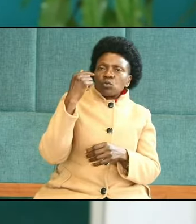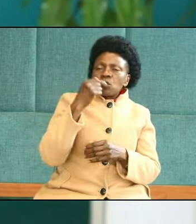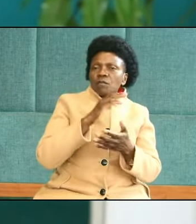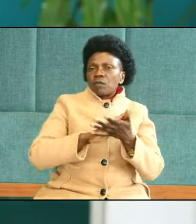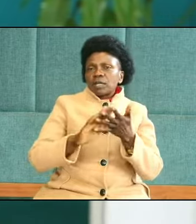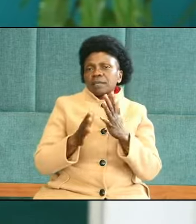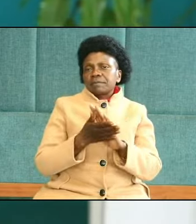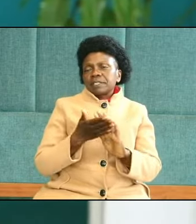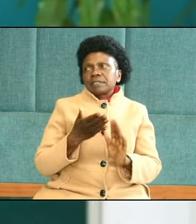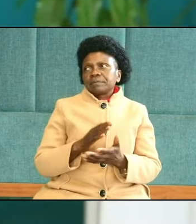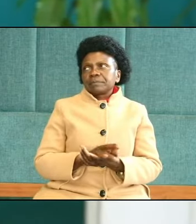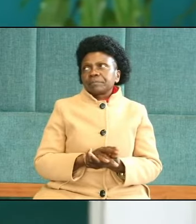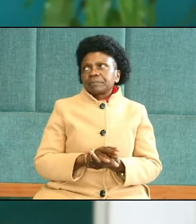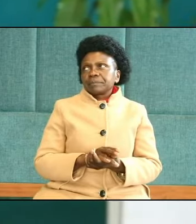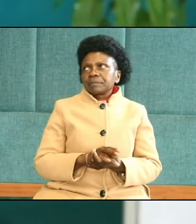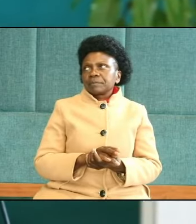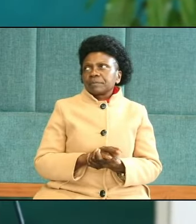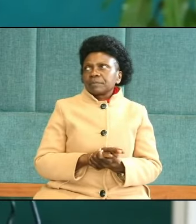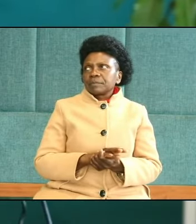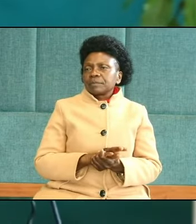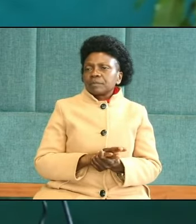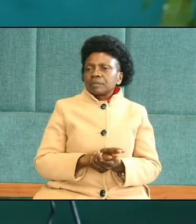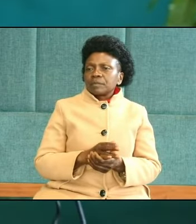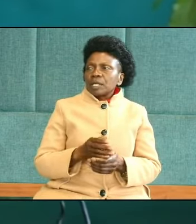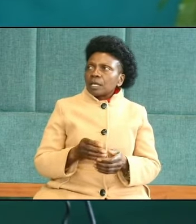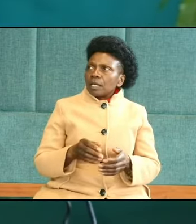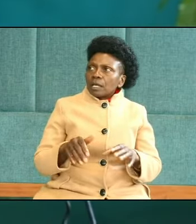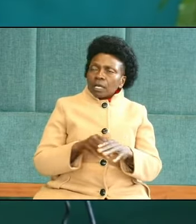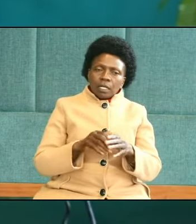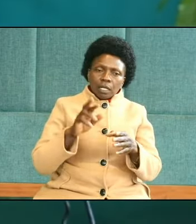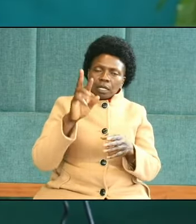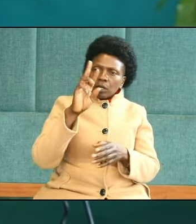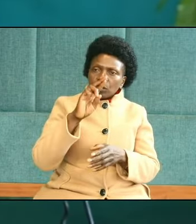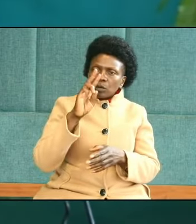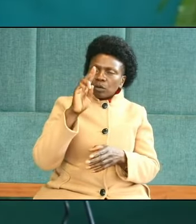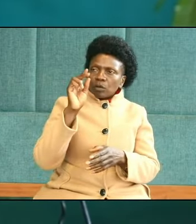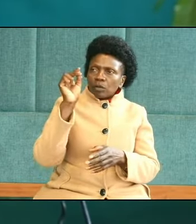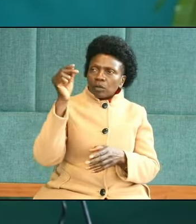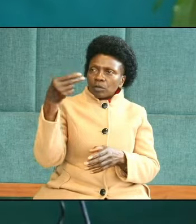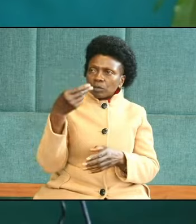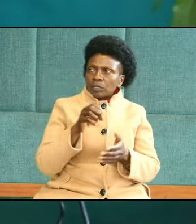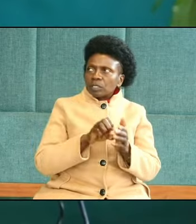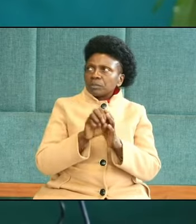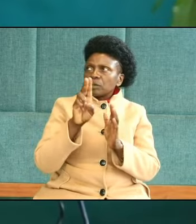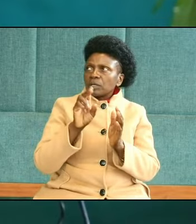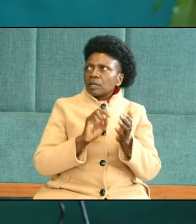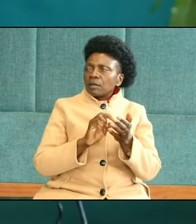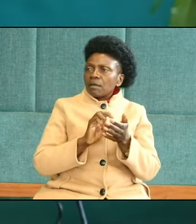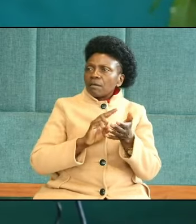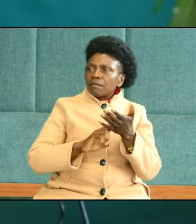let's go back to our Bibles. Let's read Ruth chapter 1, verse